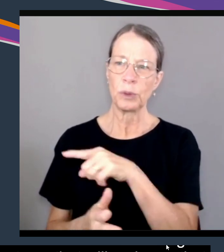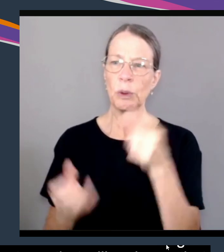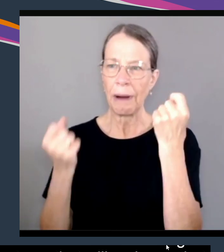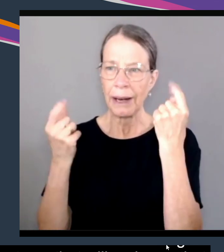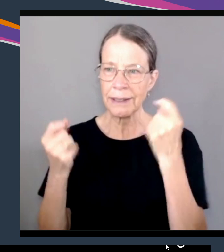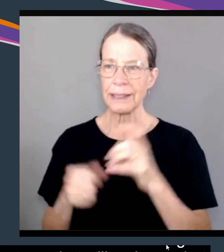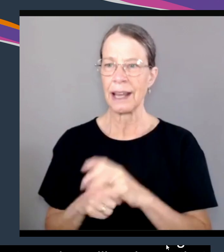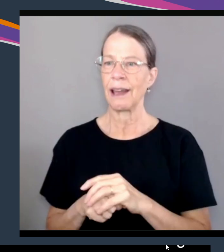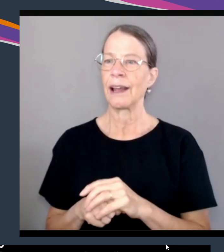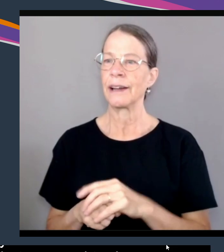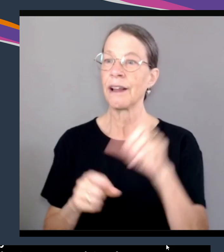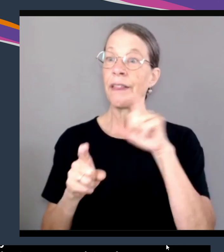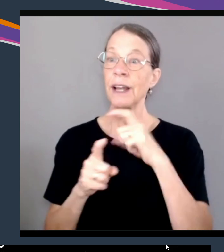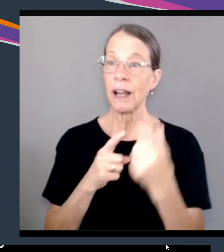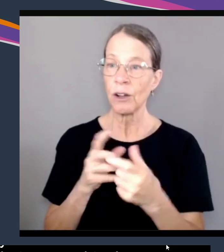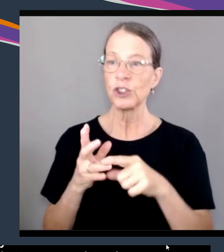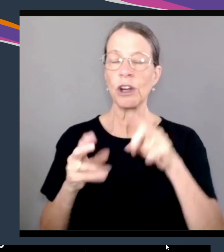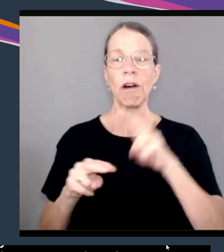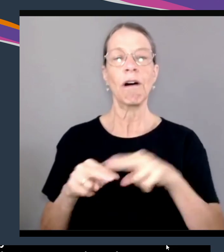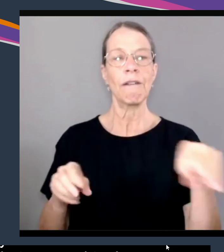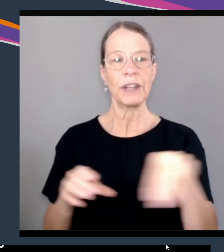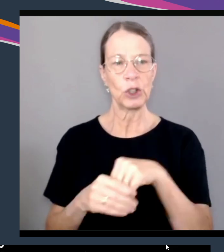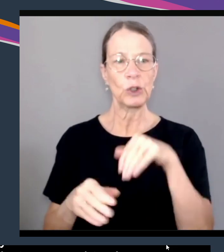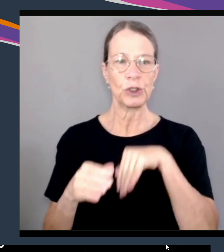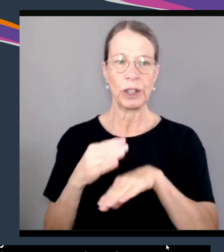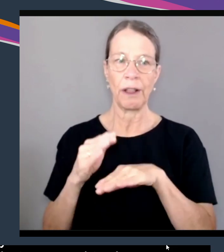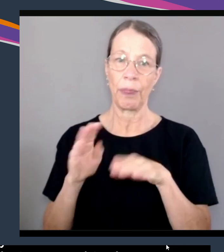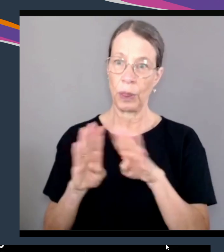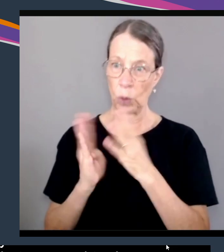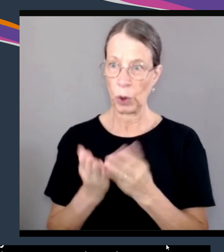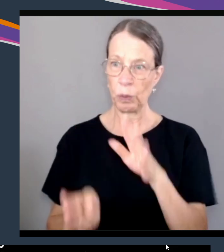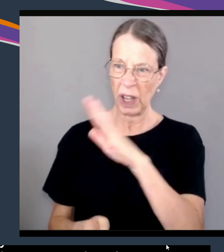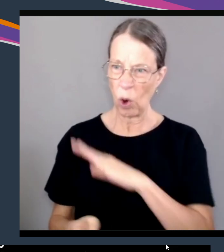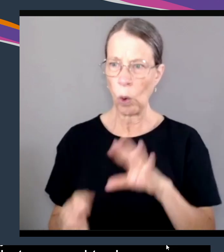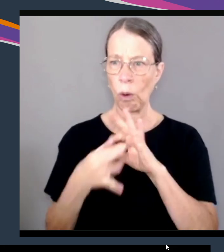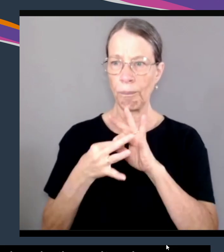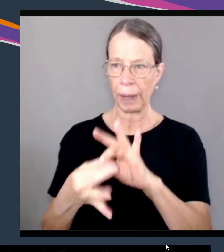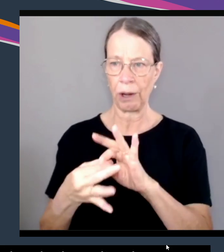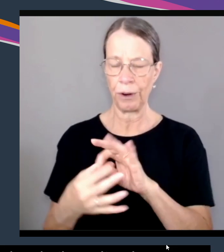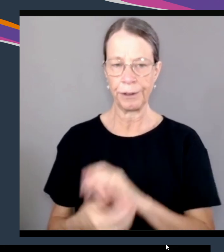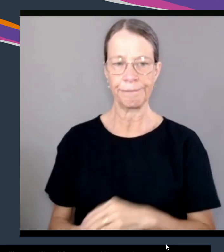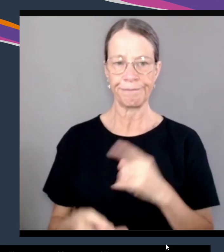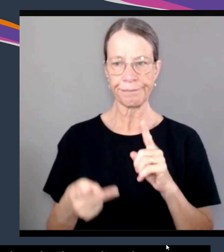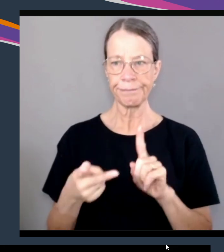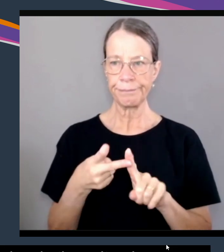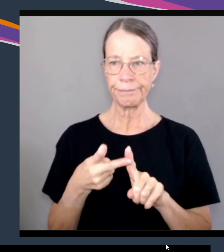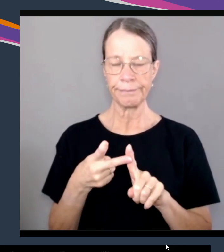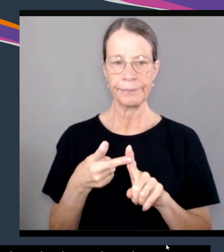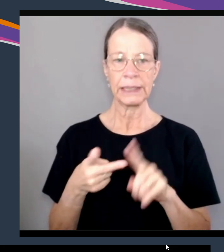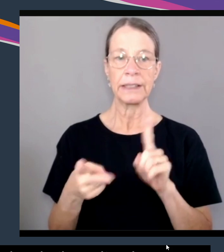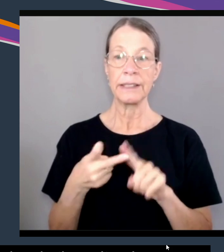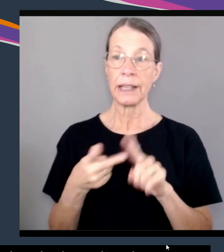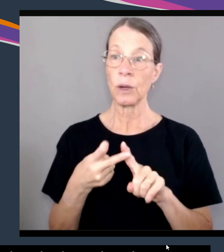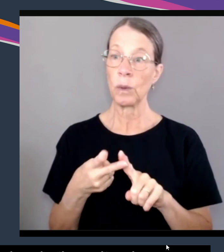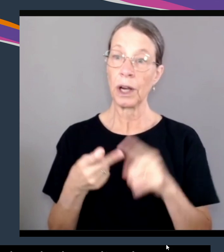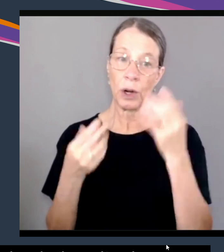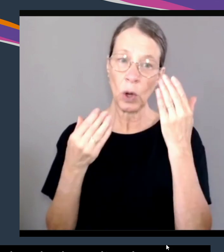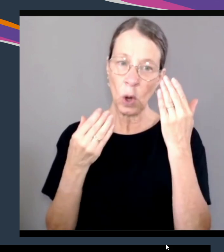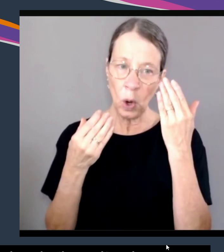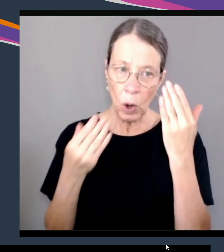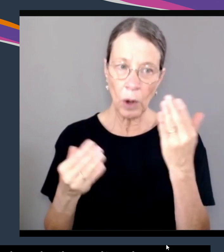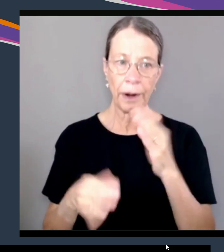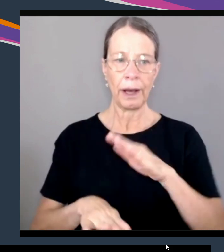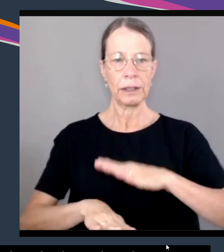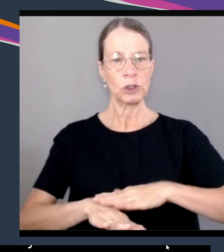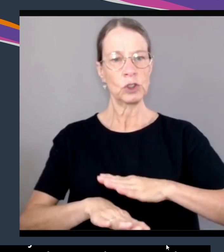everyone has a place and purpose in this world. The second contribution that we can make is to give honour to our time-honoured tradition